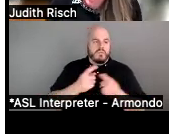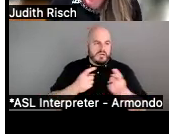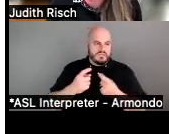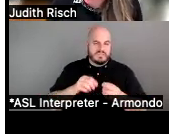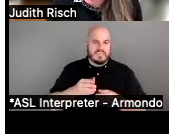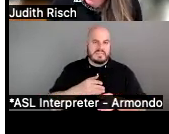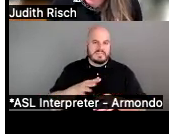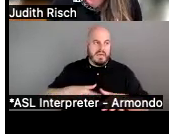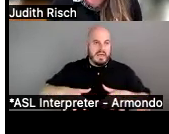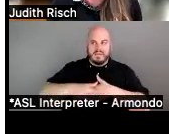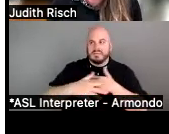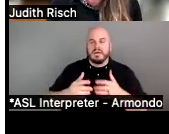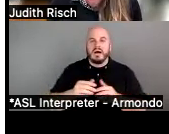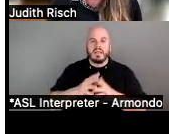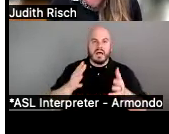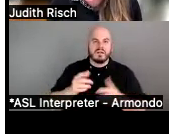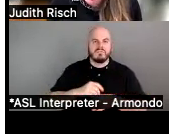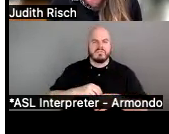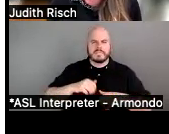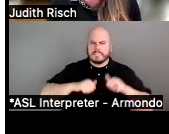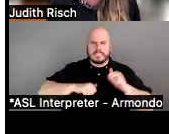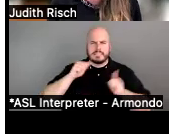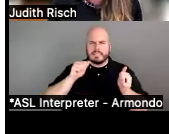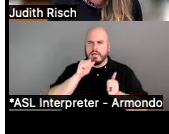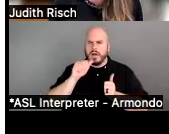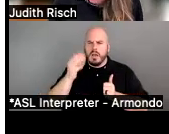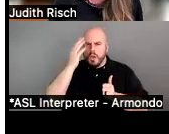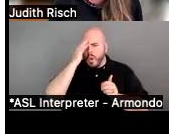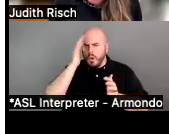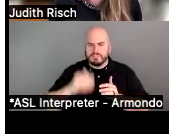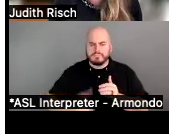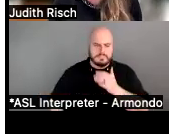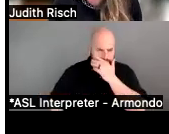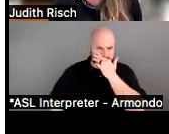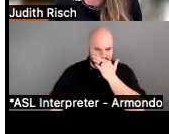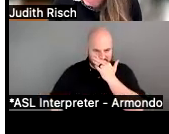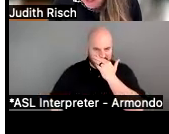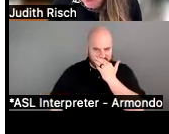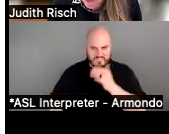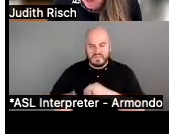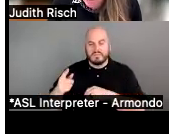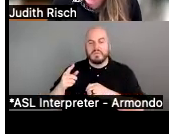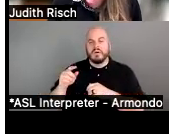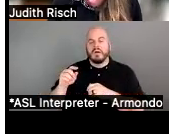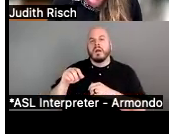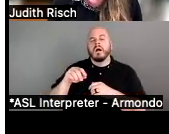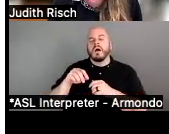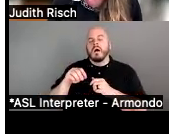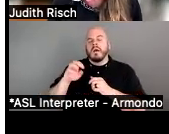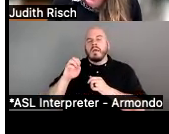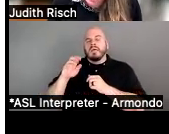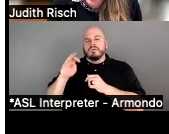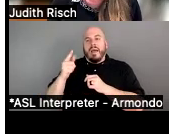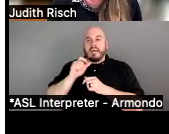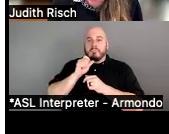a lot of unknowns in this one, because this is a place where WCAG does permit this kind of thing, and